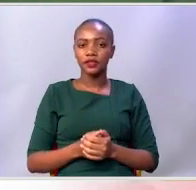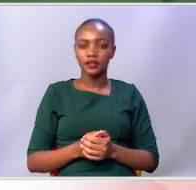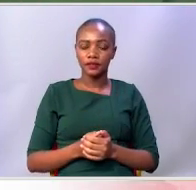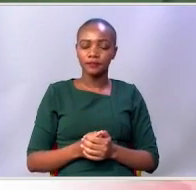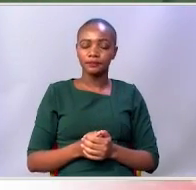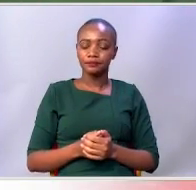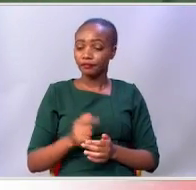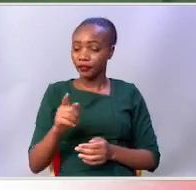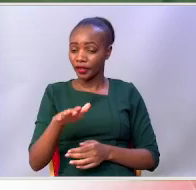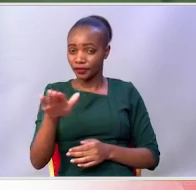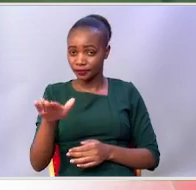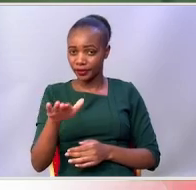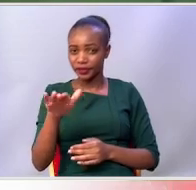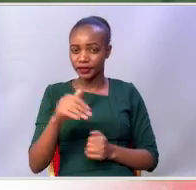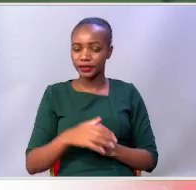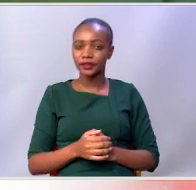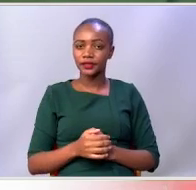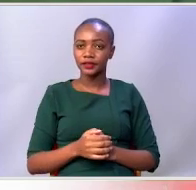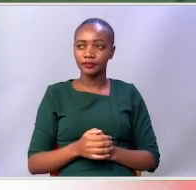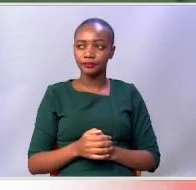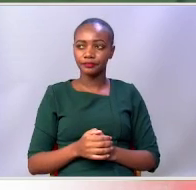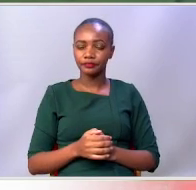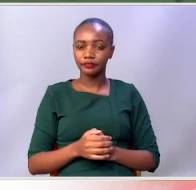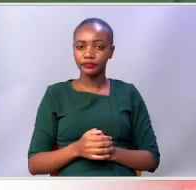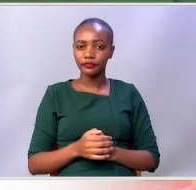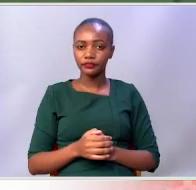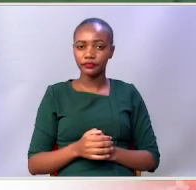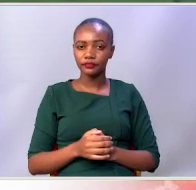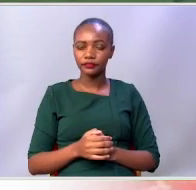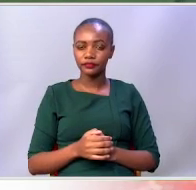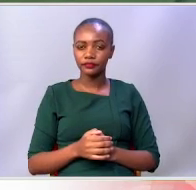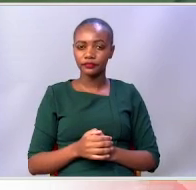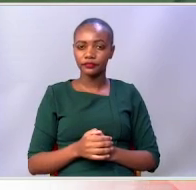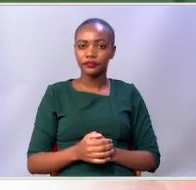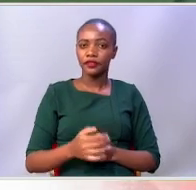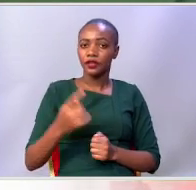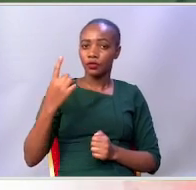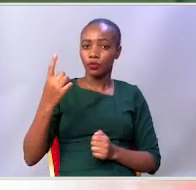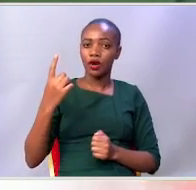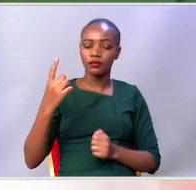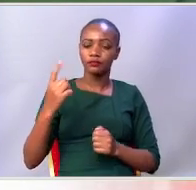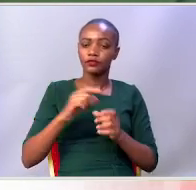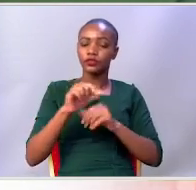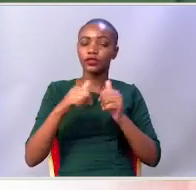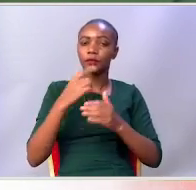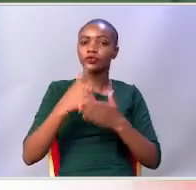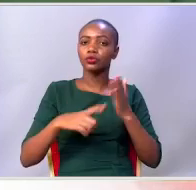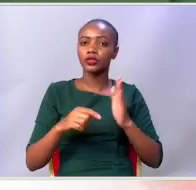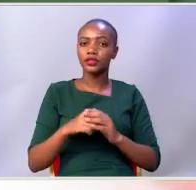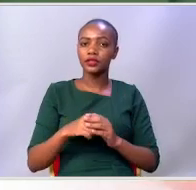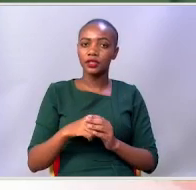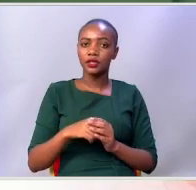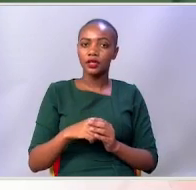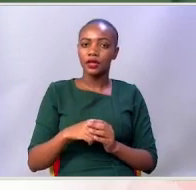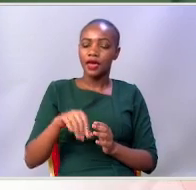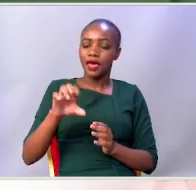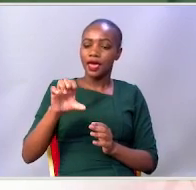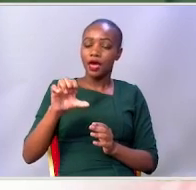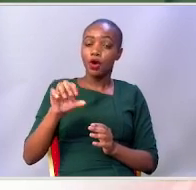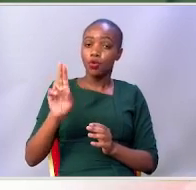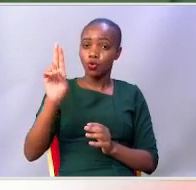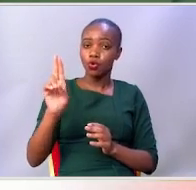sites. One was along what was called Princess Elizabeth Highway, now Uhuru